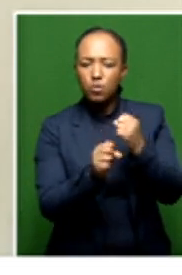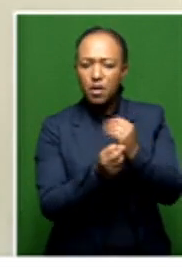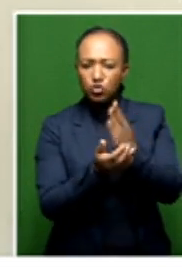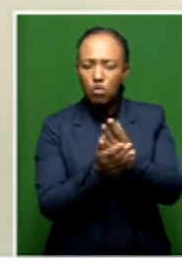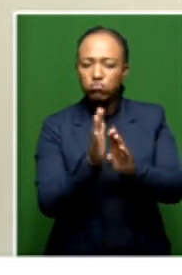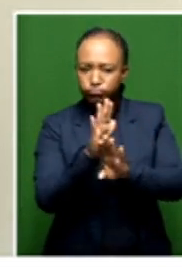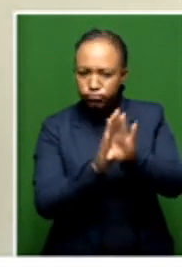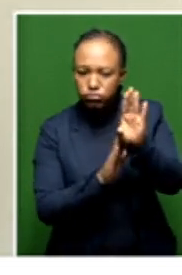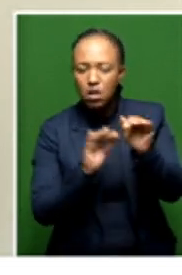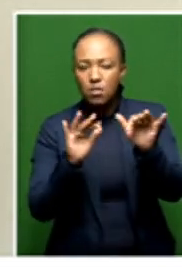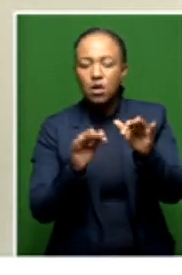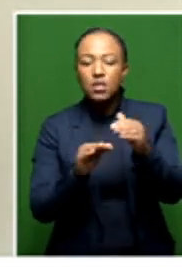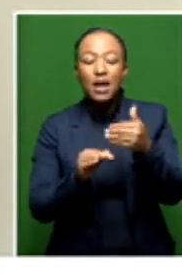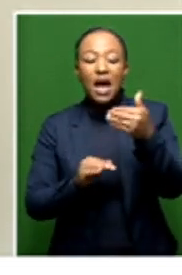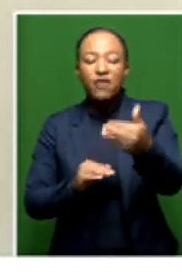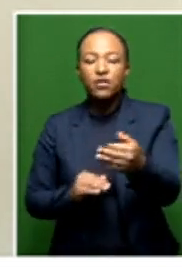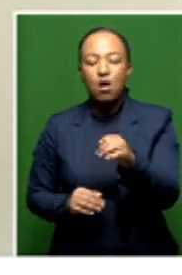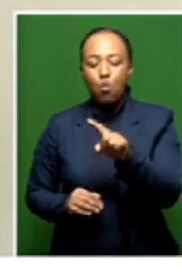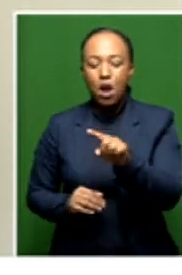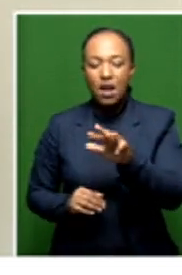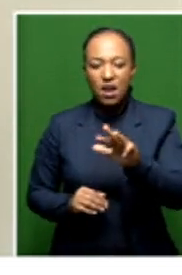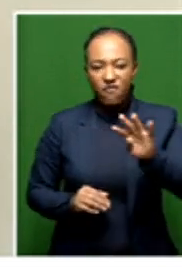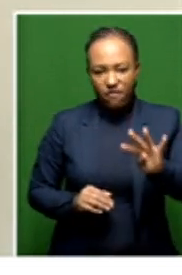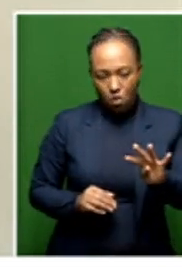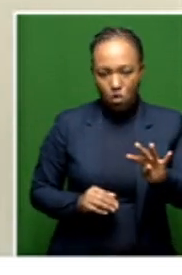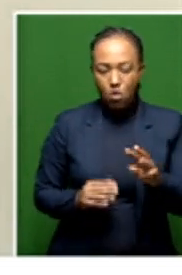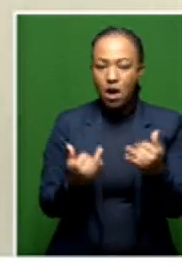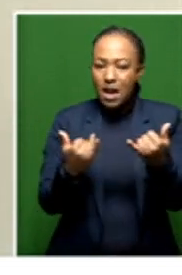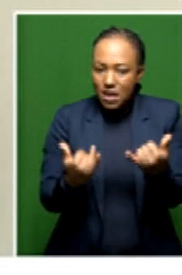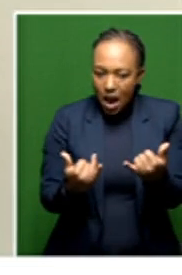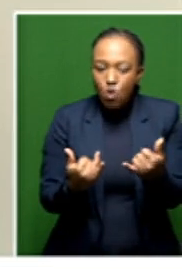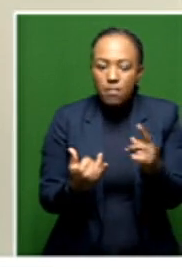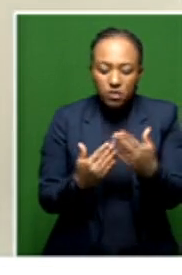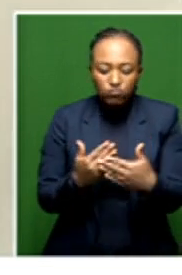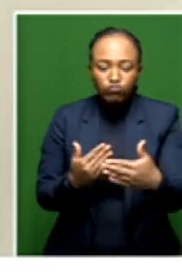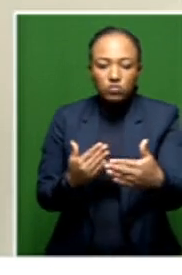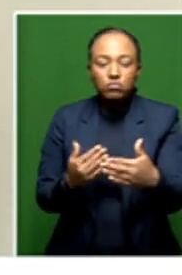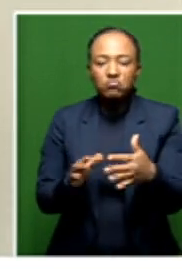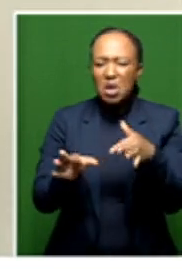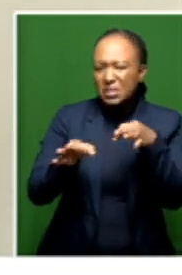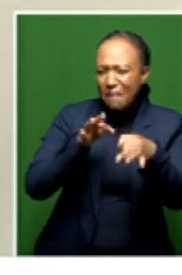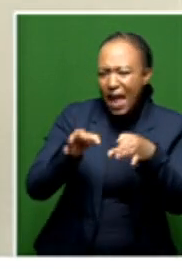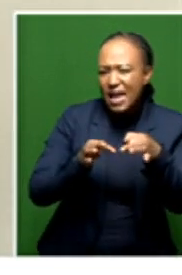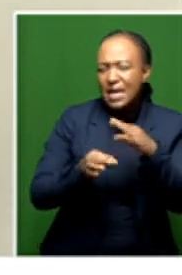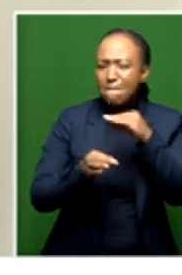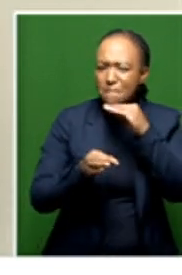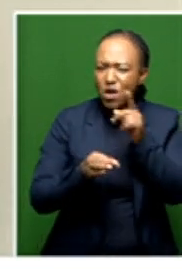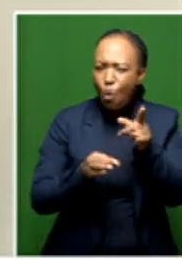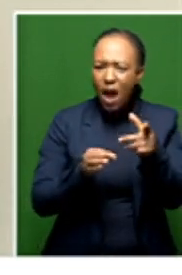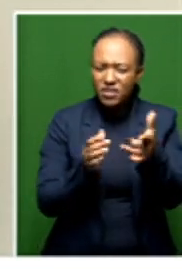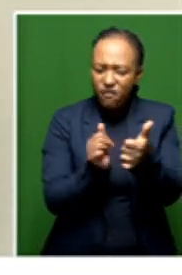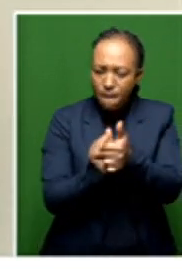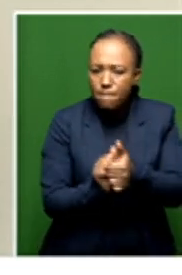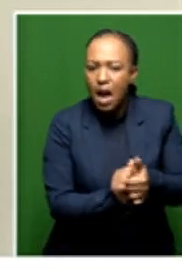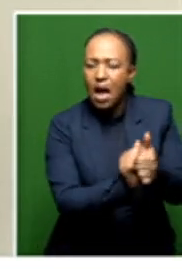And after 1994, hence we are calling for us to redefine now what is the meaning of this alliance. Hence we